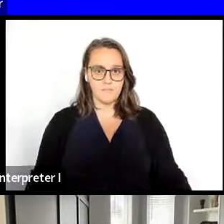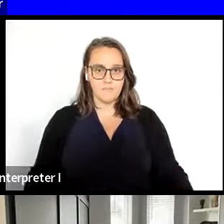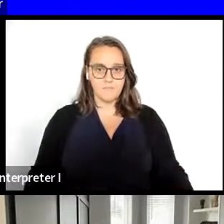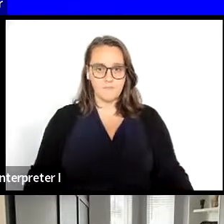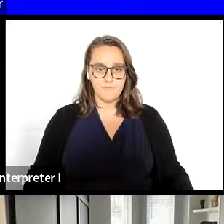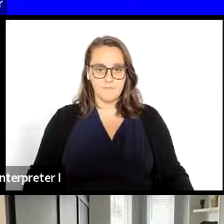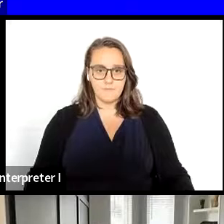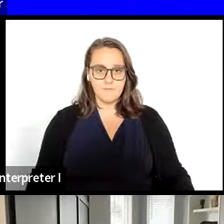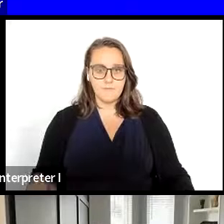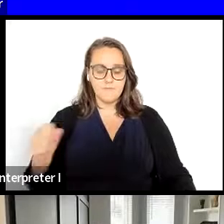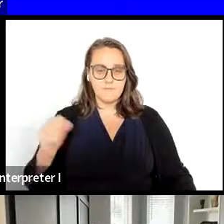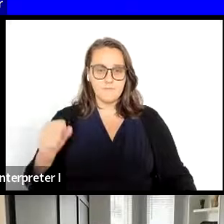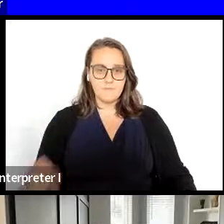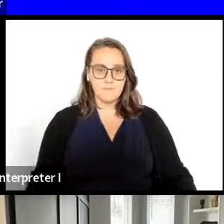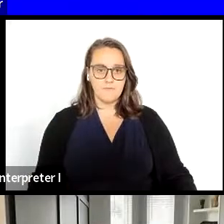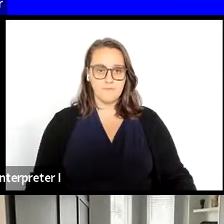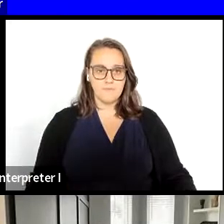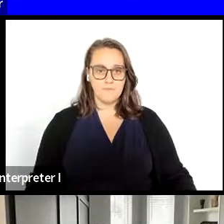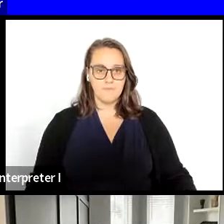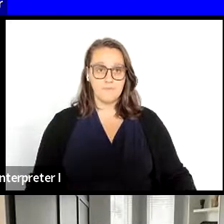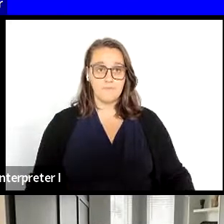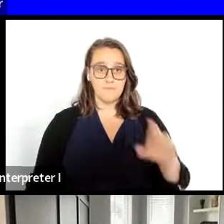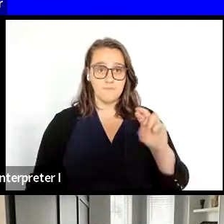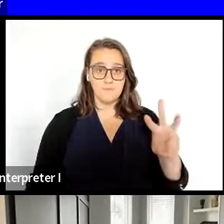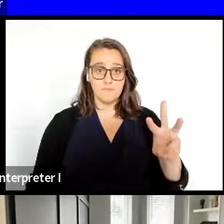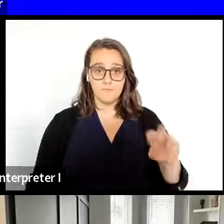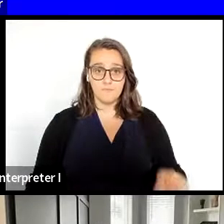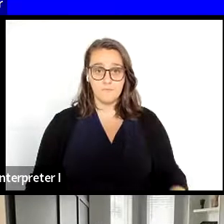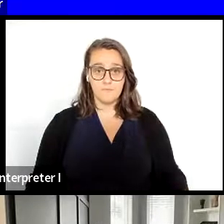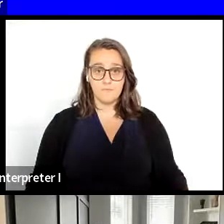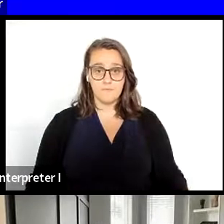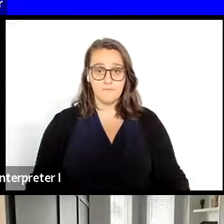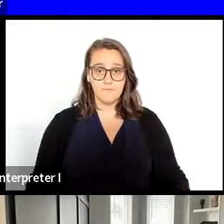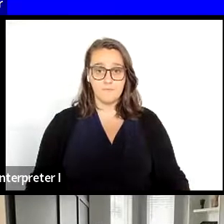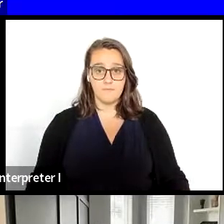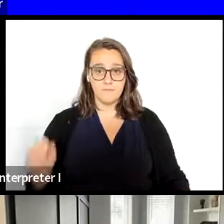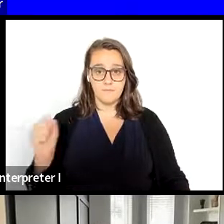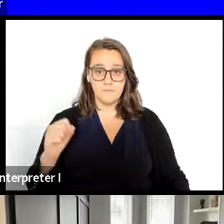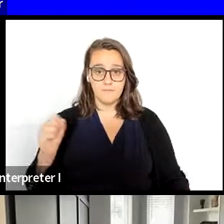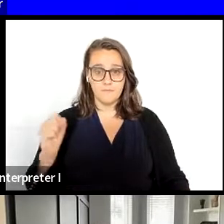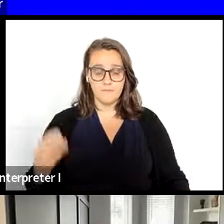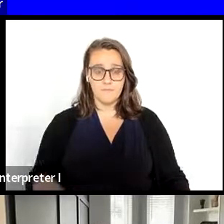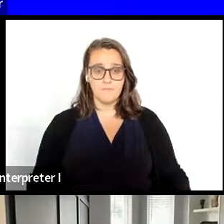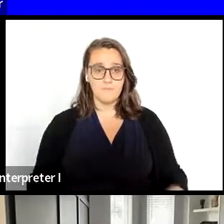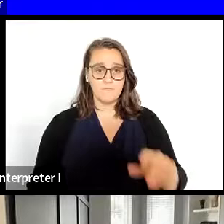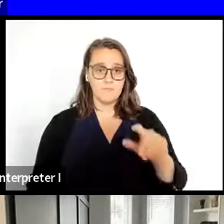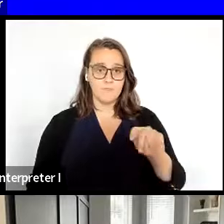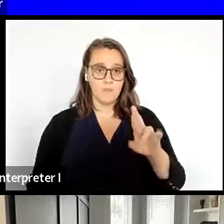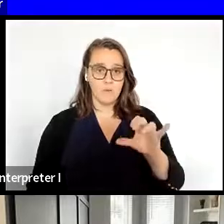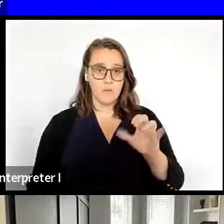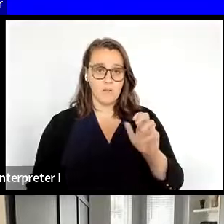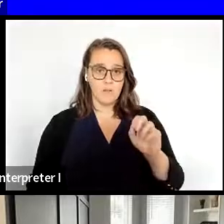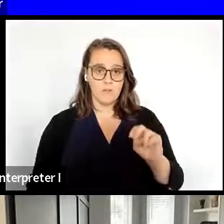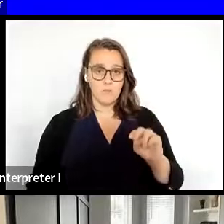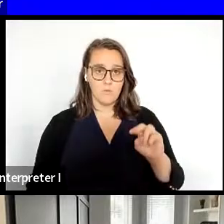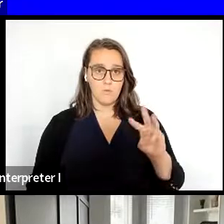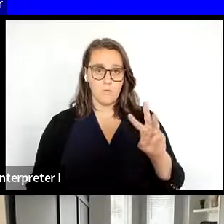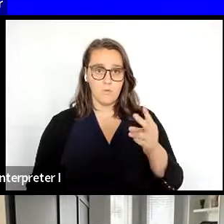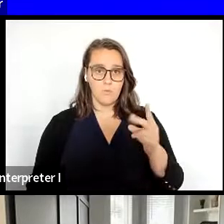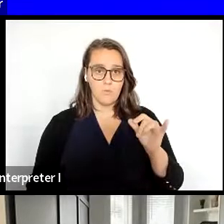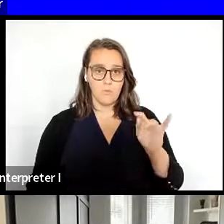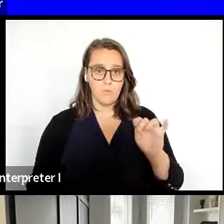Yes. Silverman votes yes. Councilmember Robert White? Yes. Councilmember Robert White votes yes. Councilmember Trayon